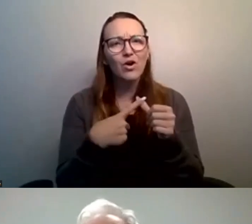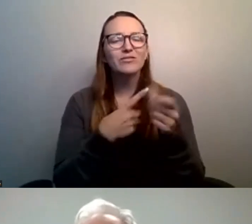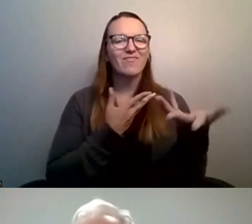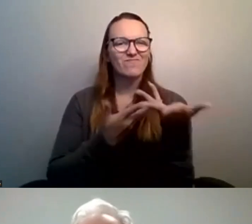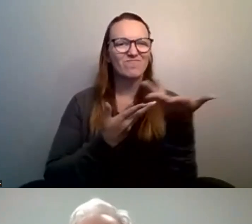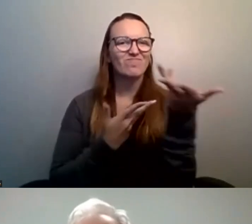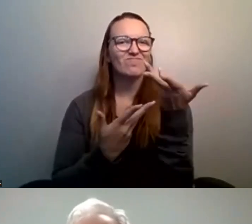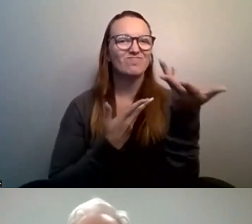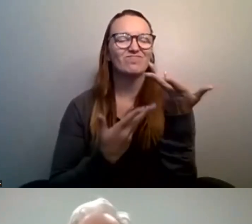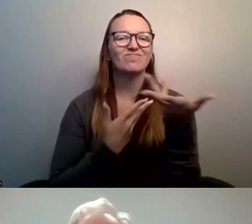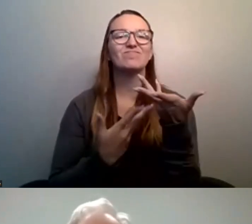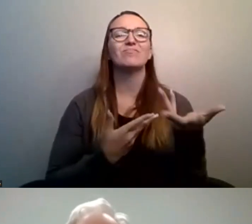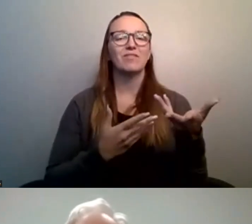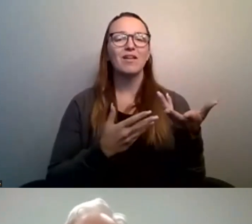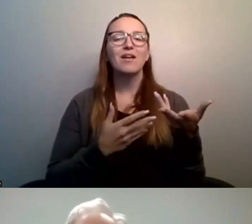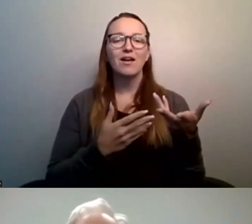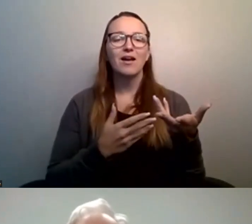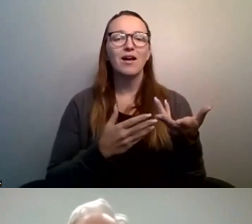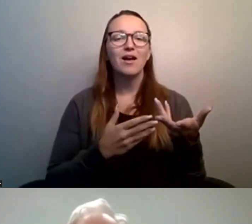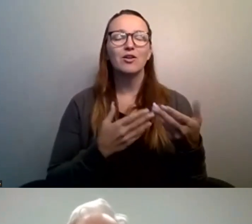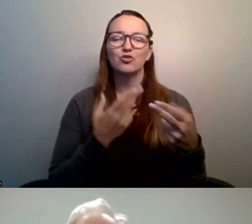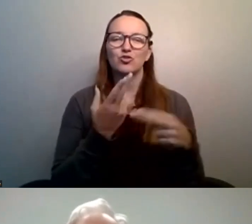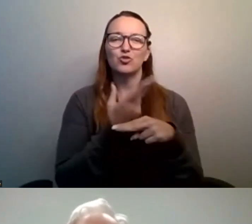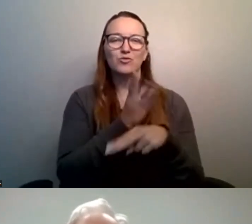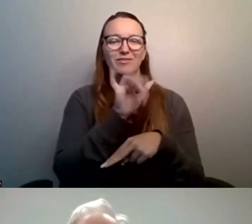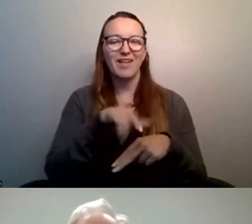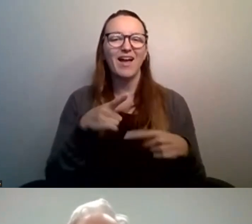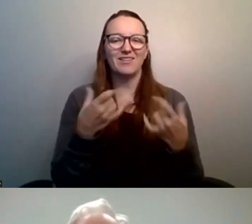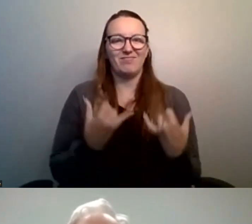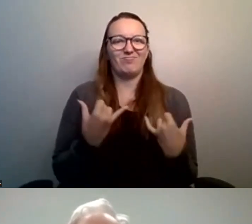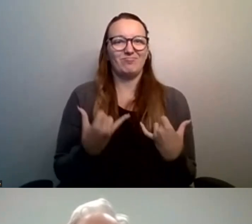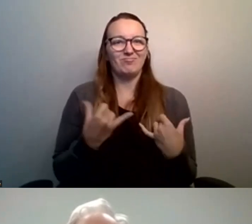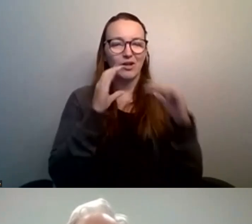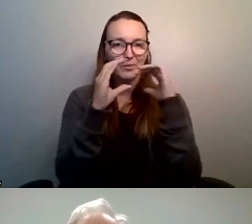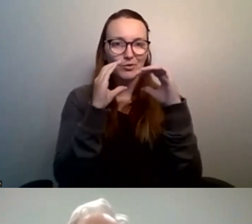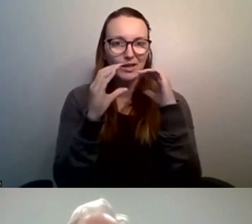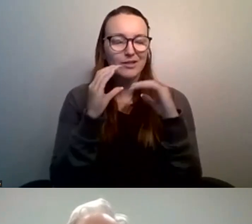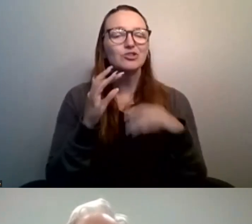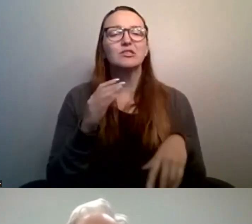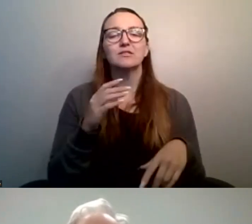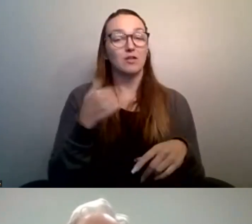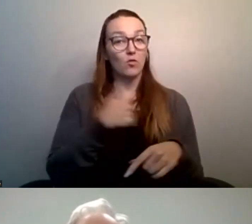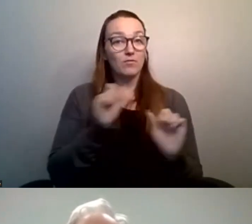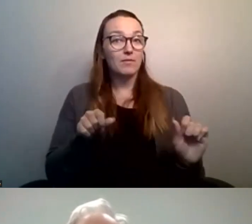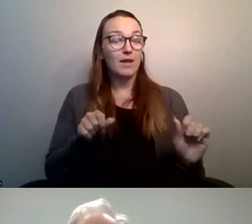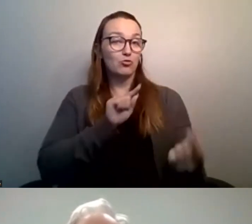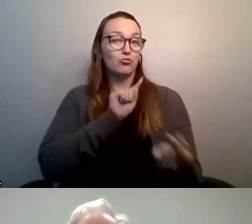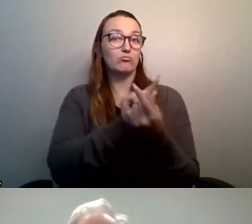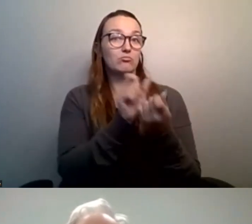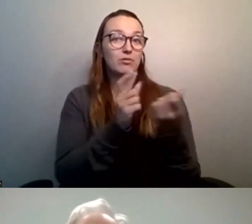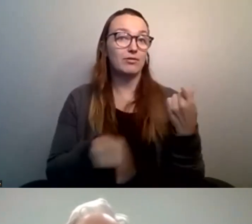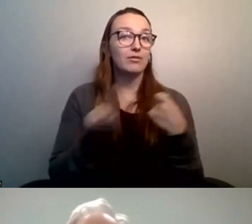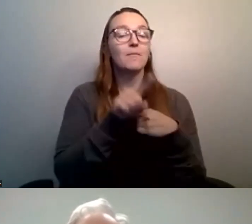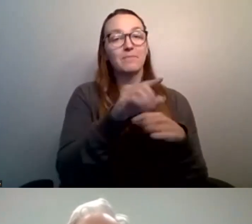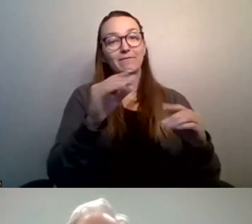and existing communications. And yes, we have been able to meet with them. They've trained some of our